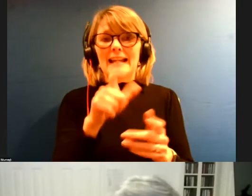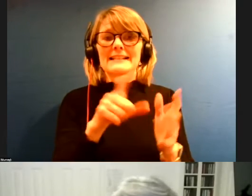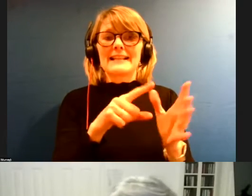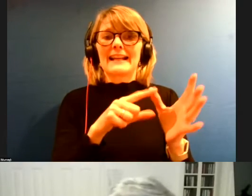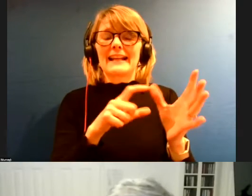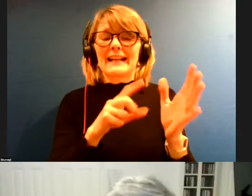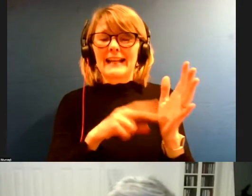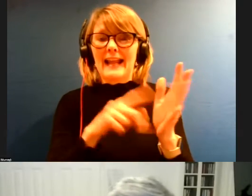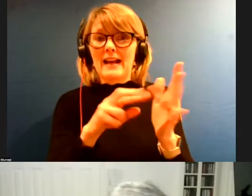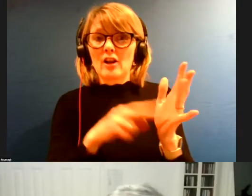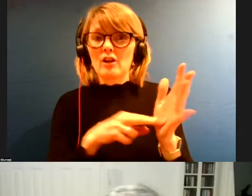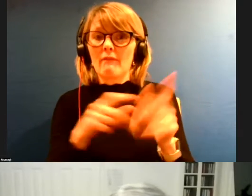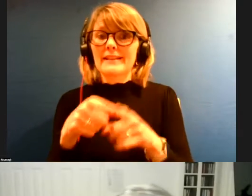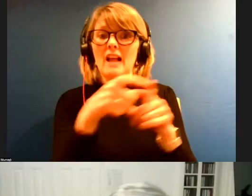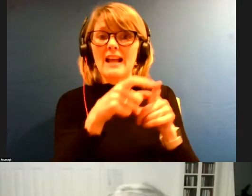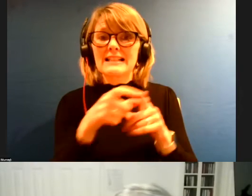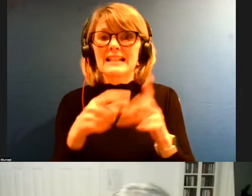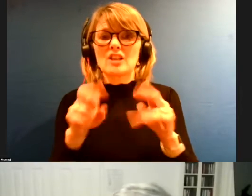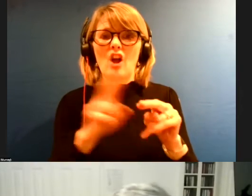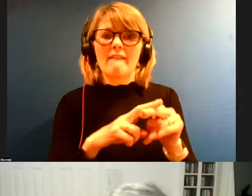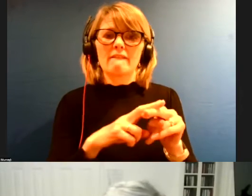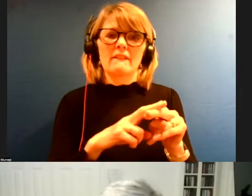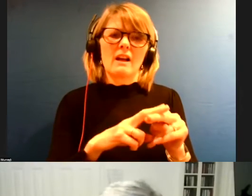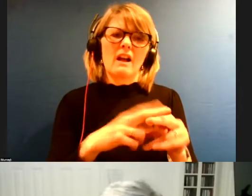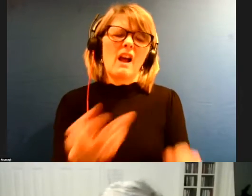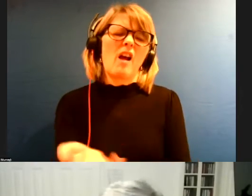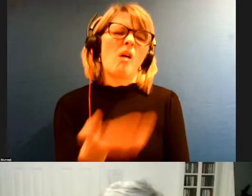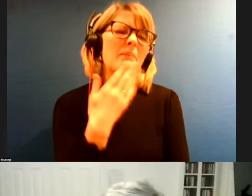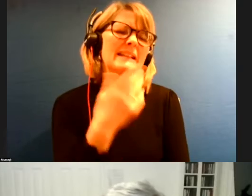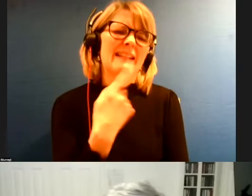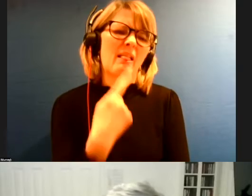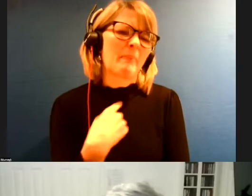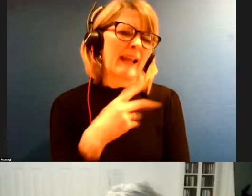Diocese of, oh, Phil, unmute and tell me what it's called again.